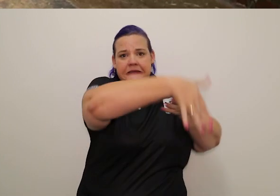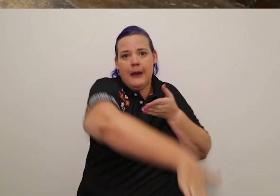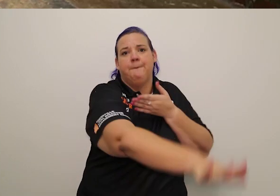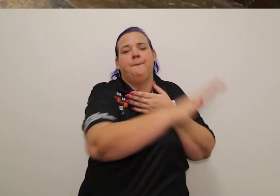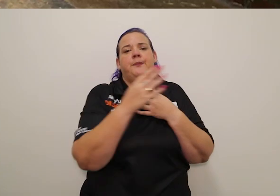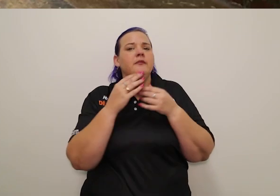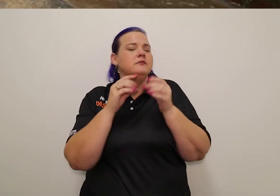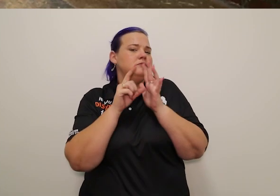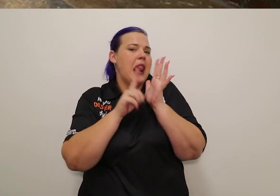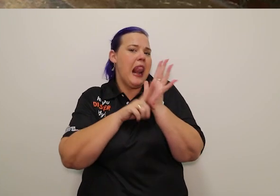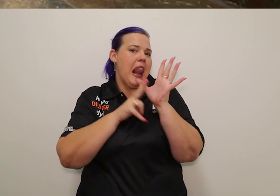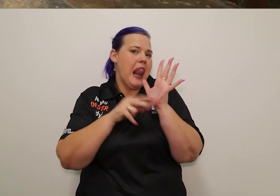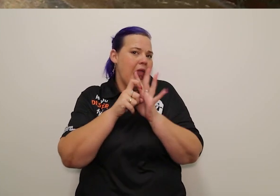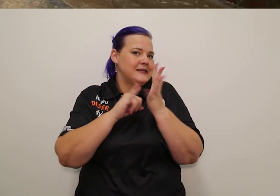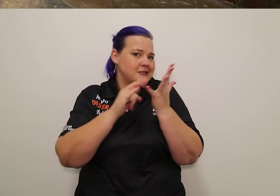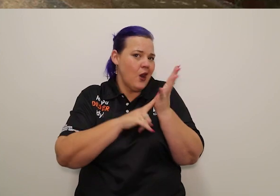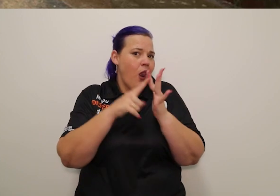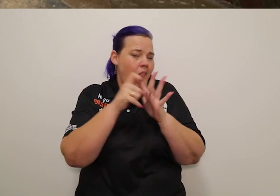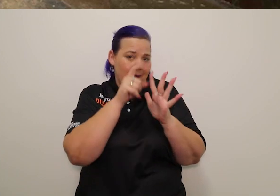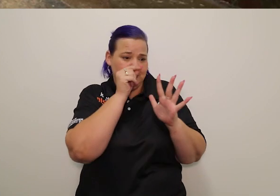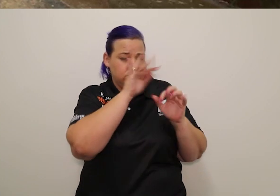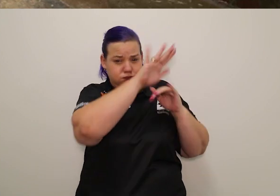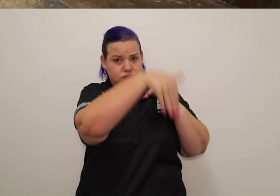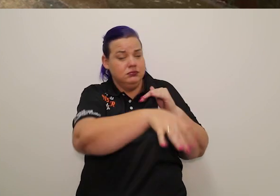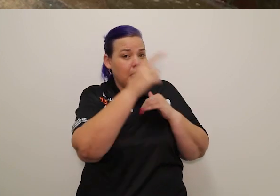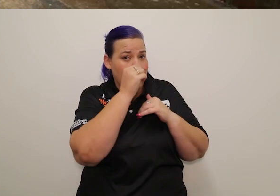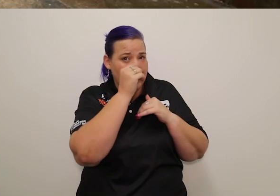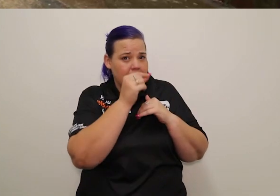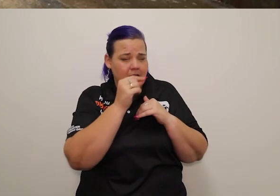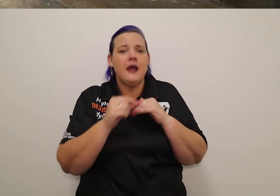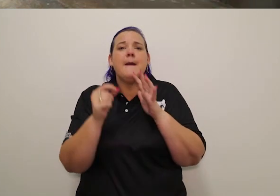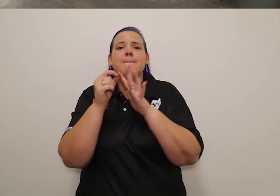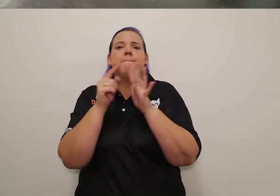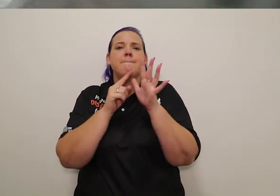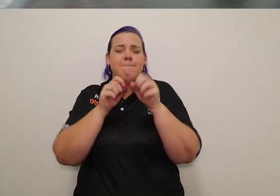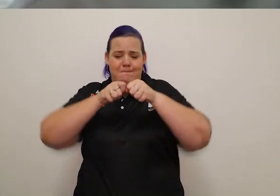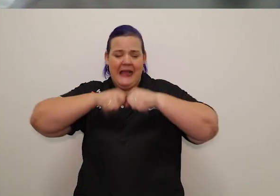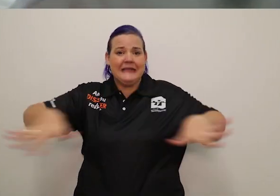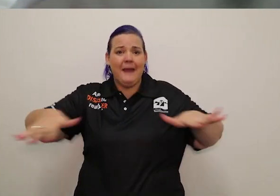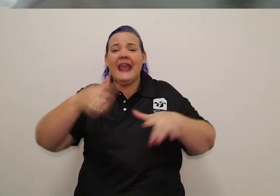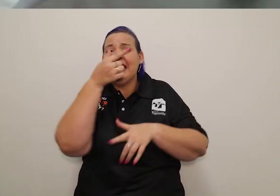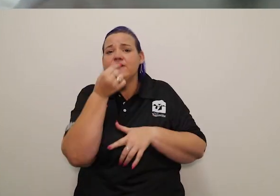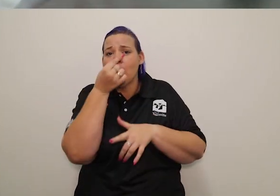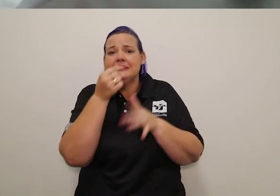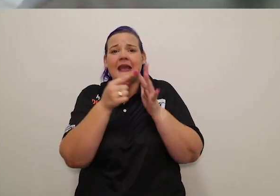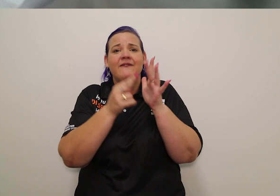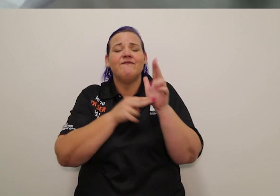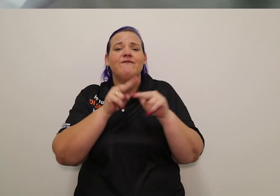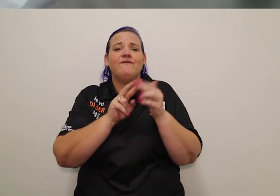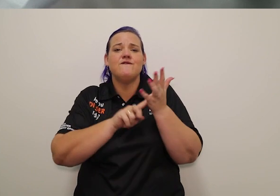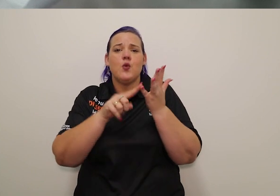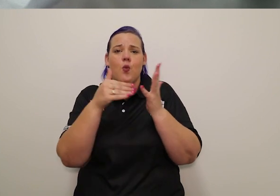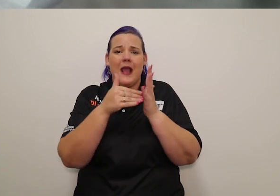on a hillside, then slips down the hill, taking whatever is on the land with it. Pandemic influenza is a